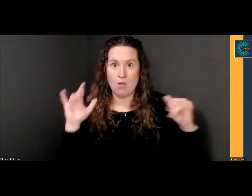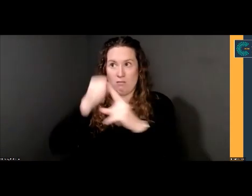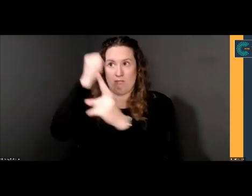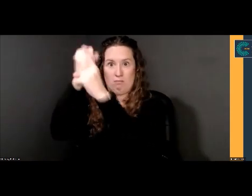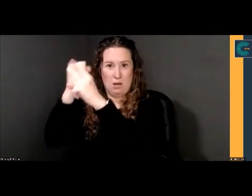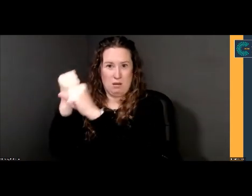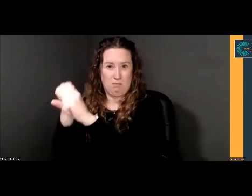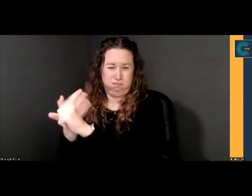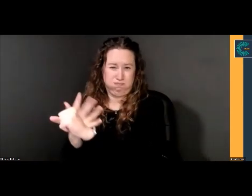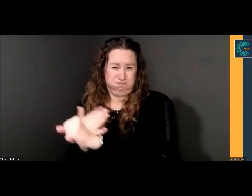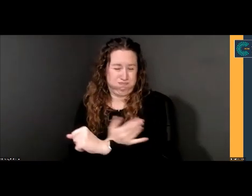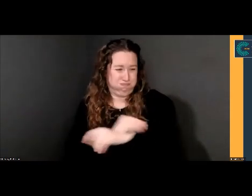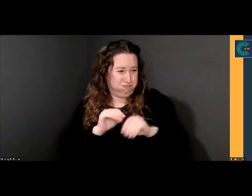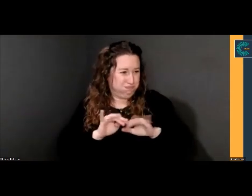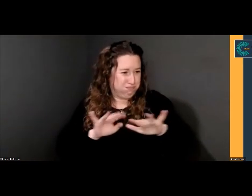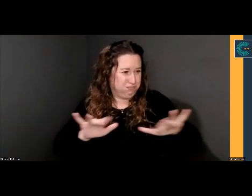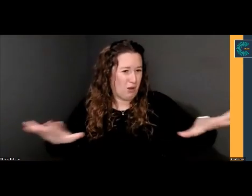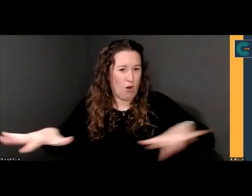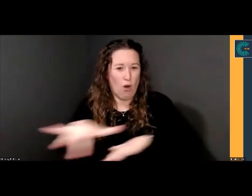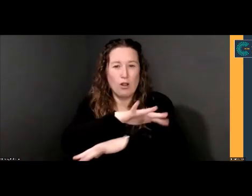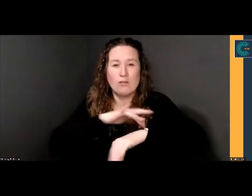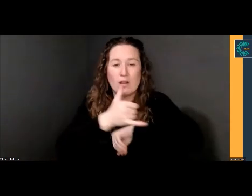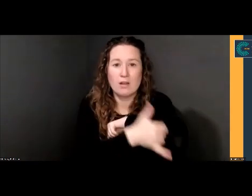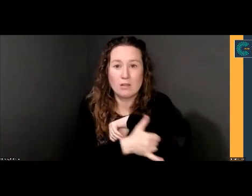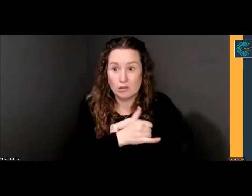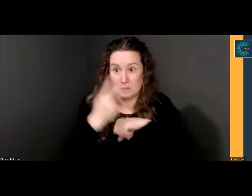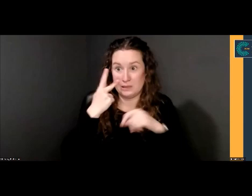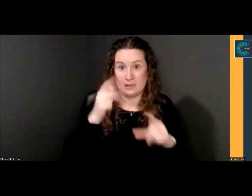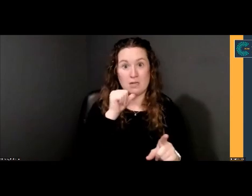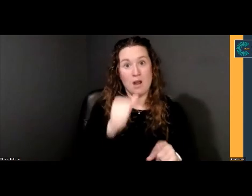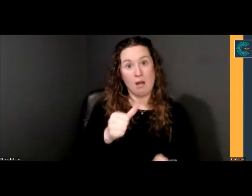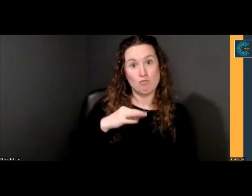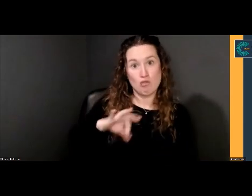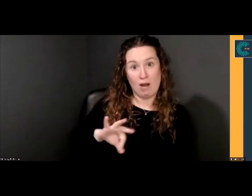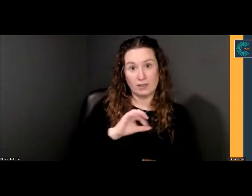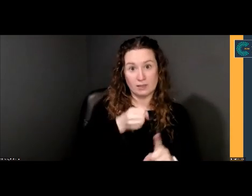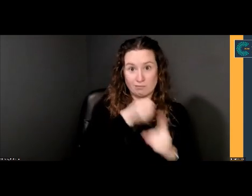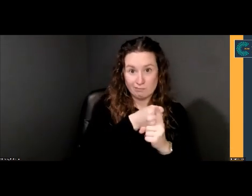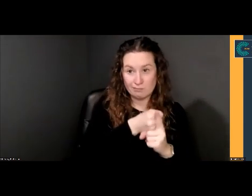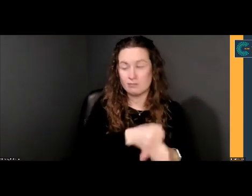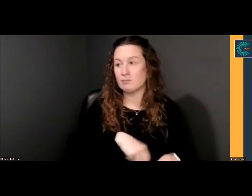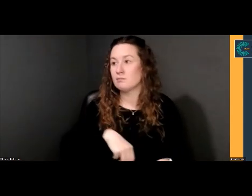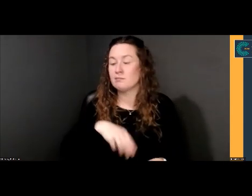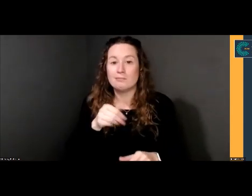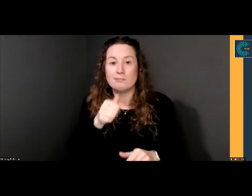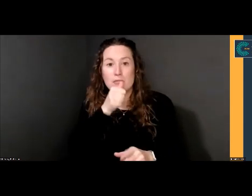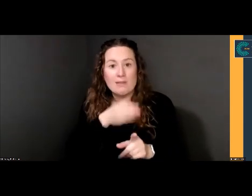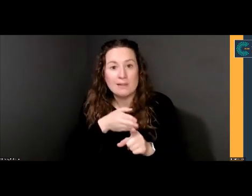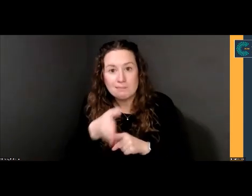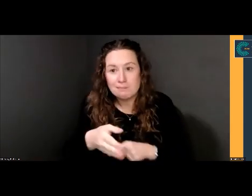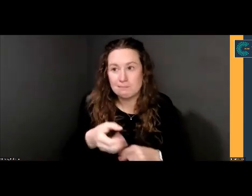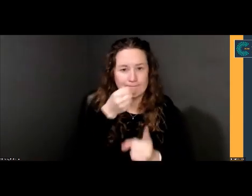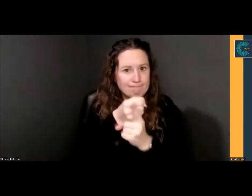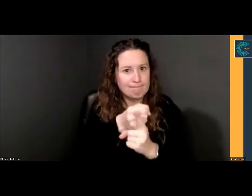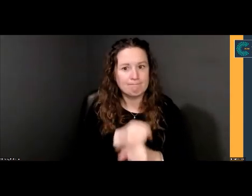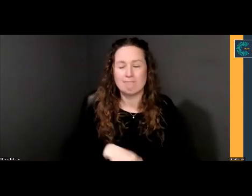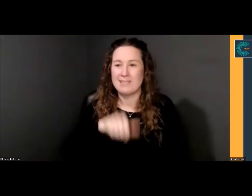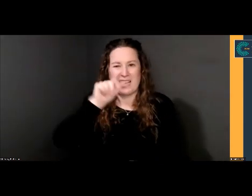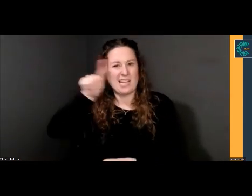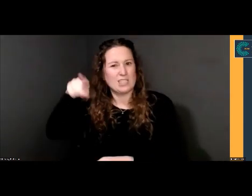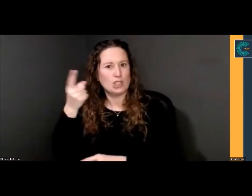had across the country, such as with nonprofits and the private sector, well beyond the jurisdiction of the ruling